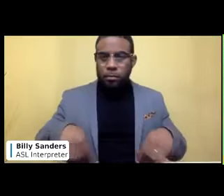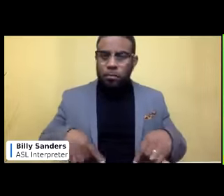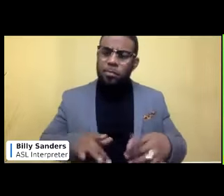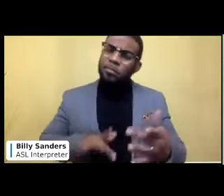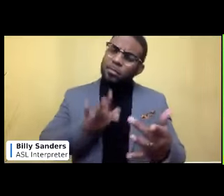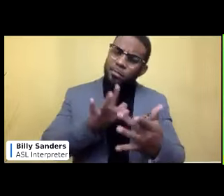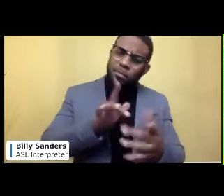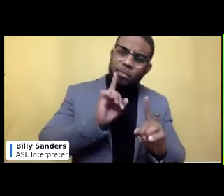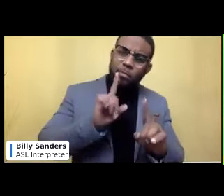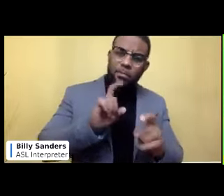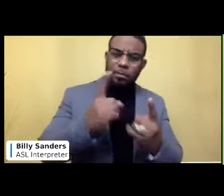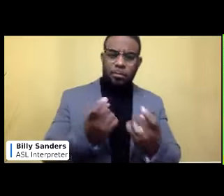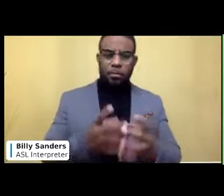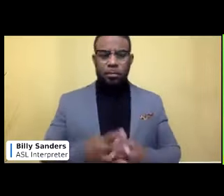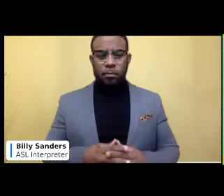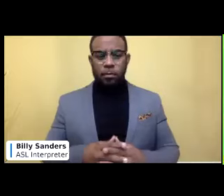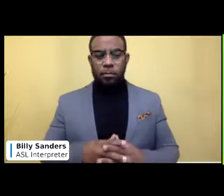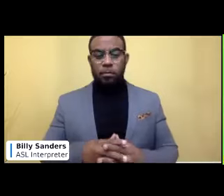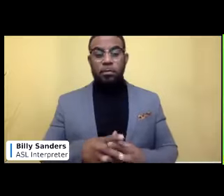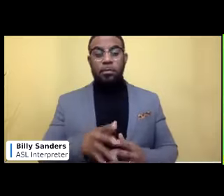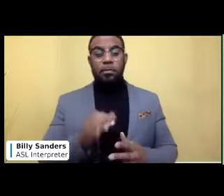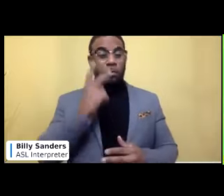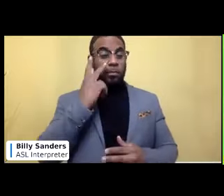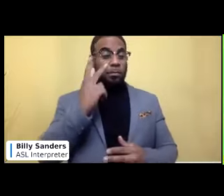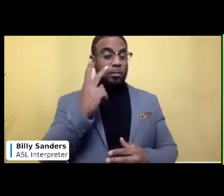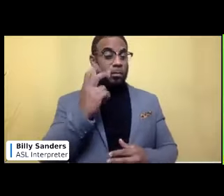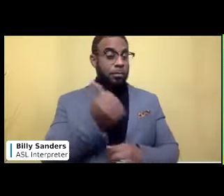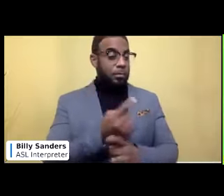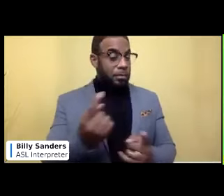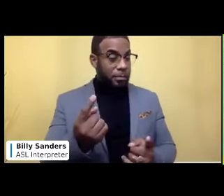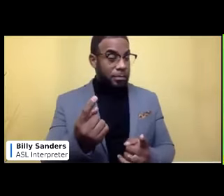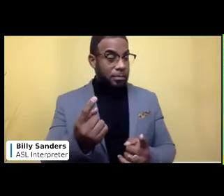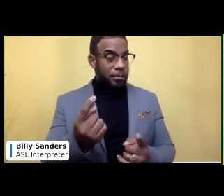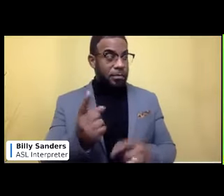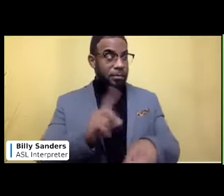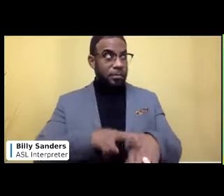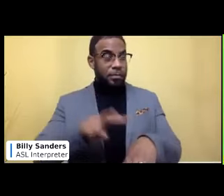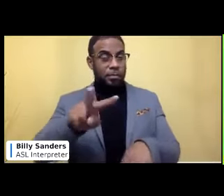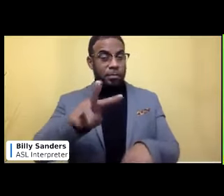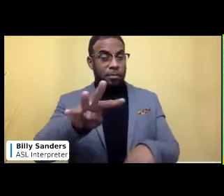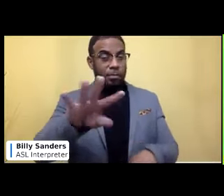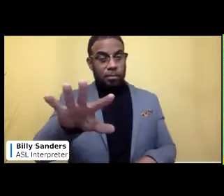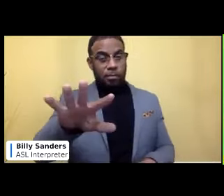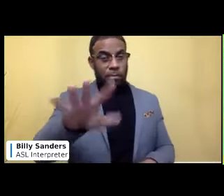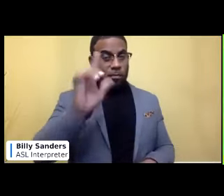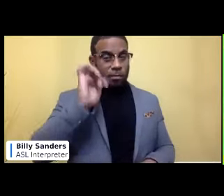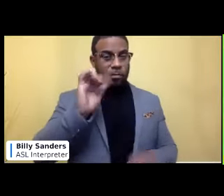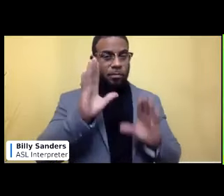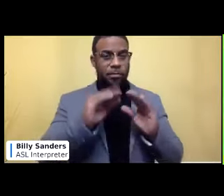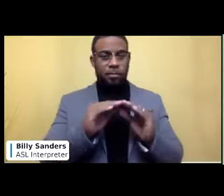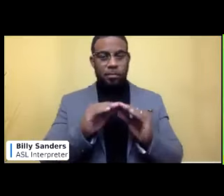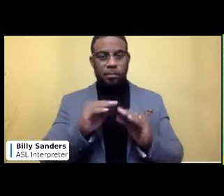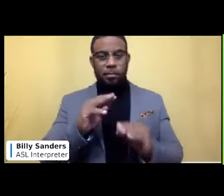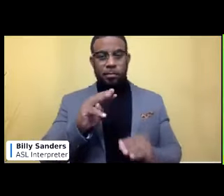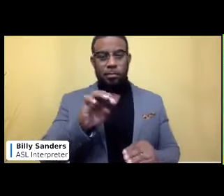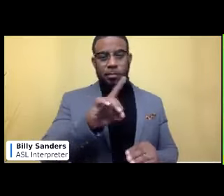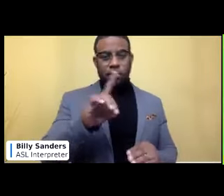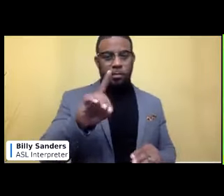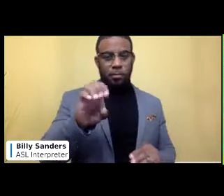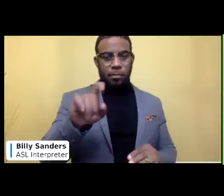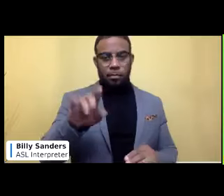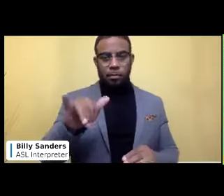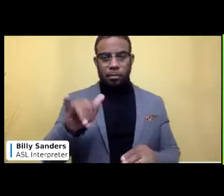those questions to us. And we will see everyone at 2:45 for our session, Mad City,